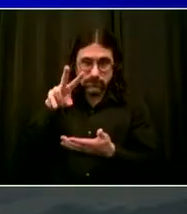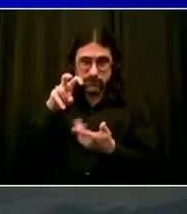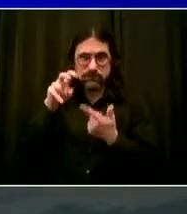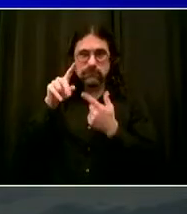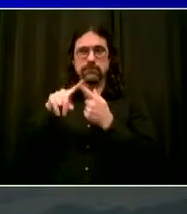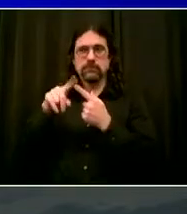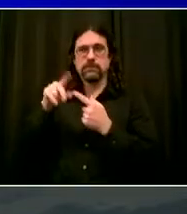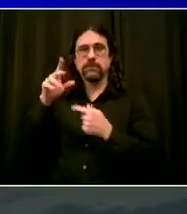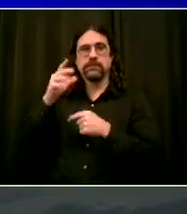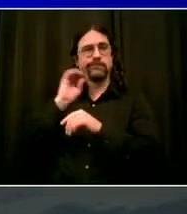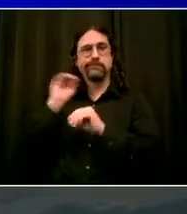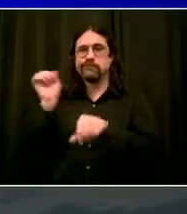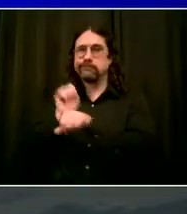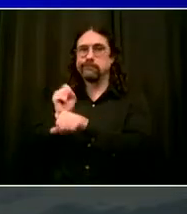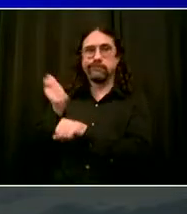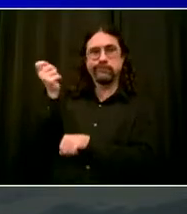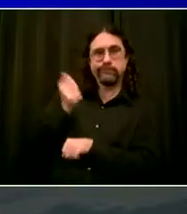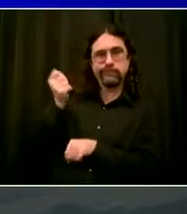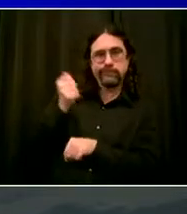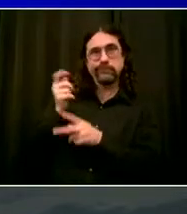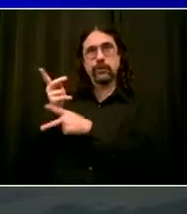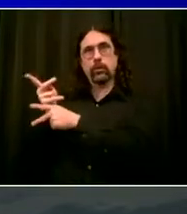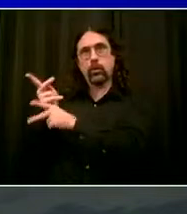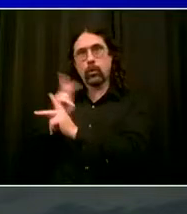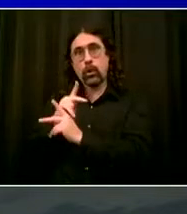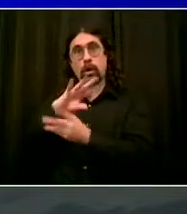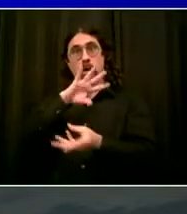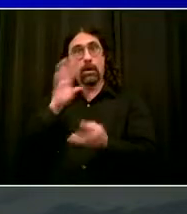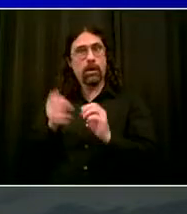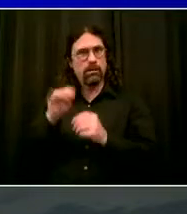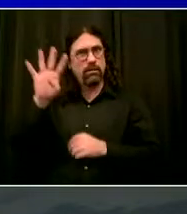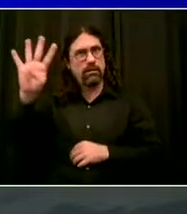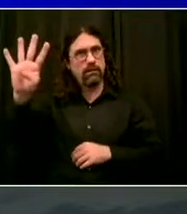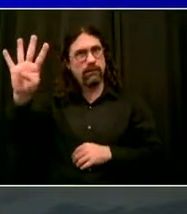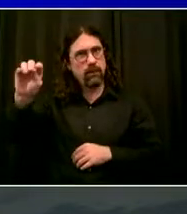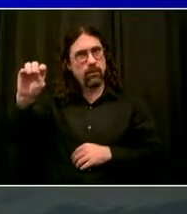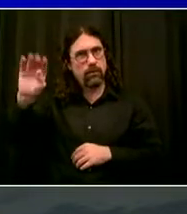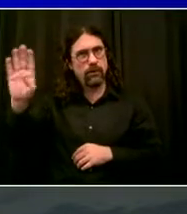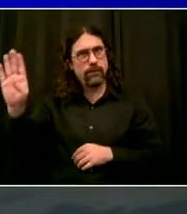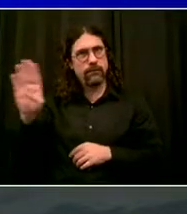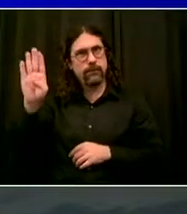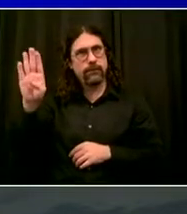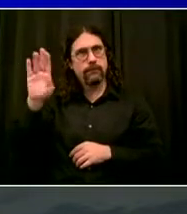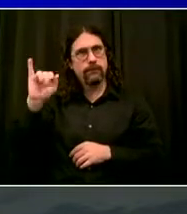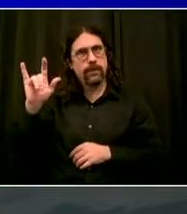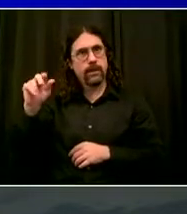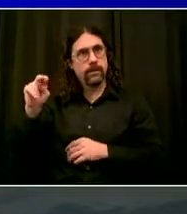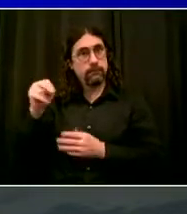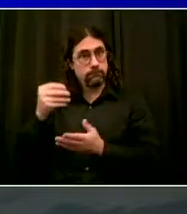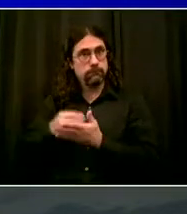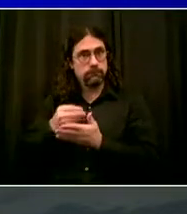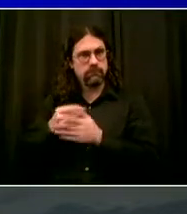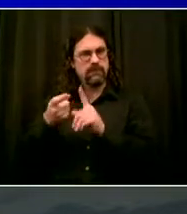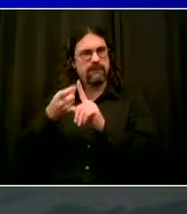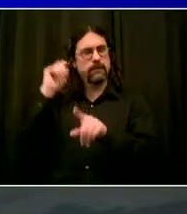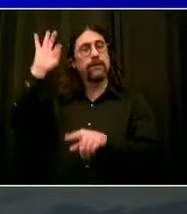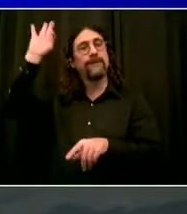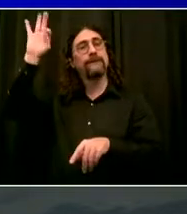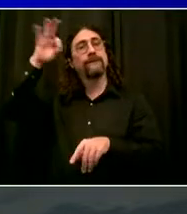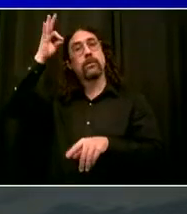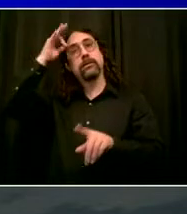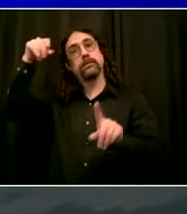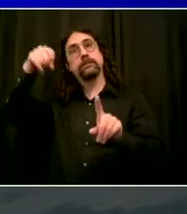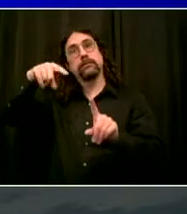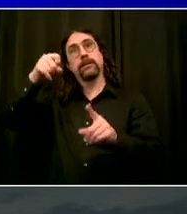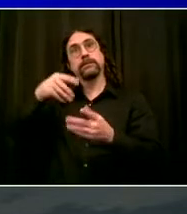$4 billion dollar reached the people of New York City and that is part of why we have been able